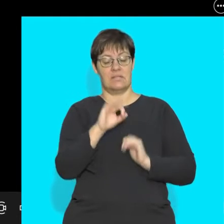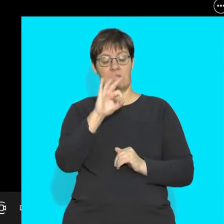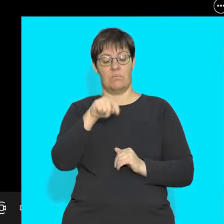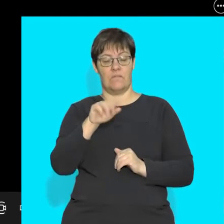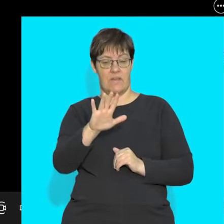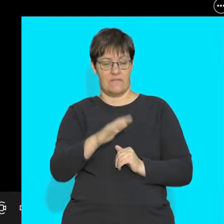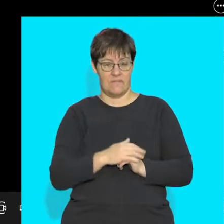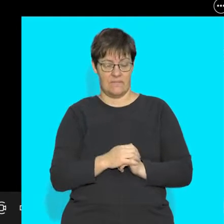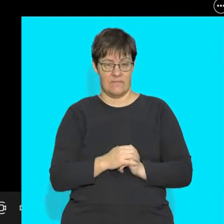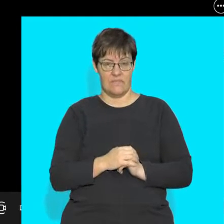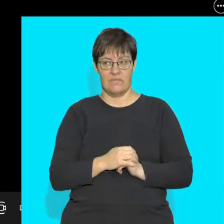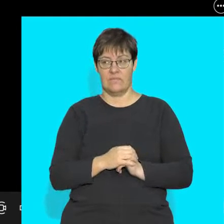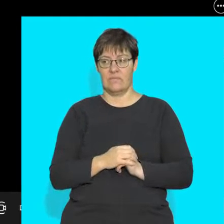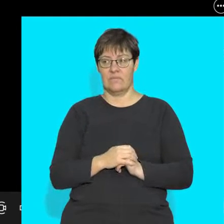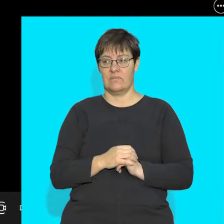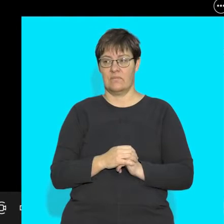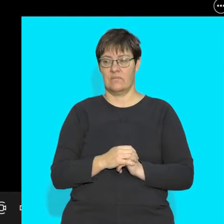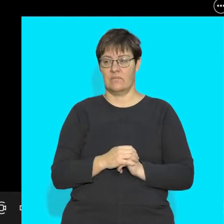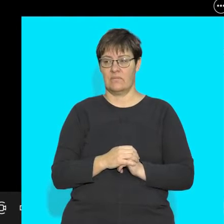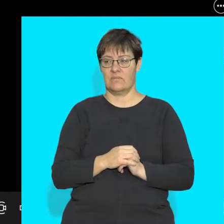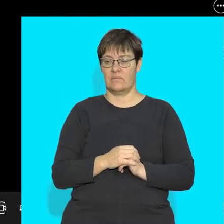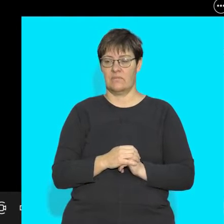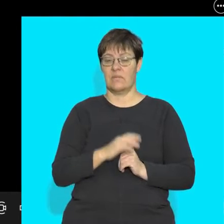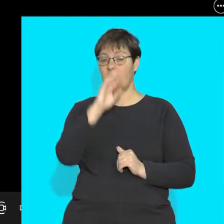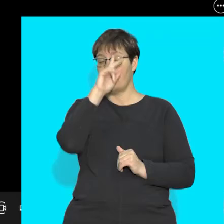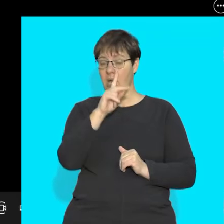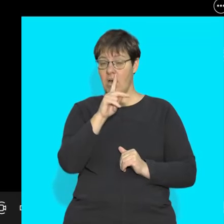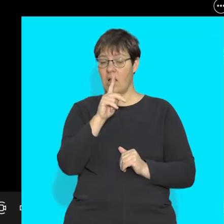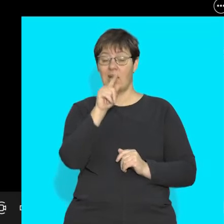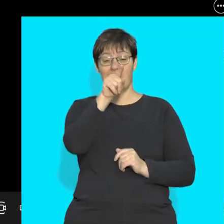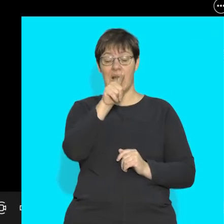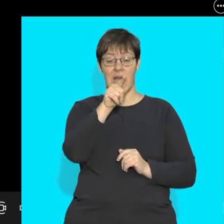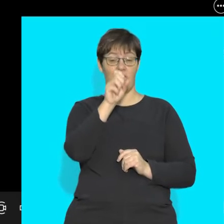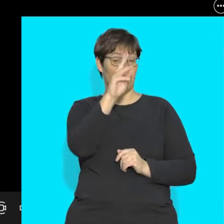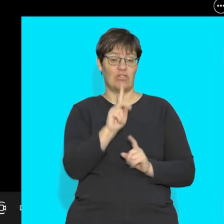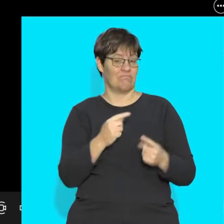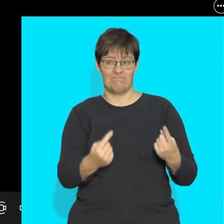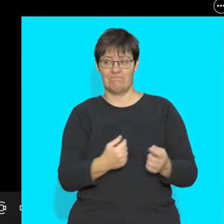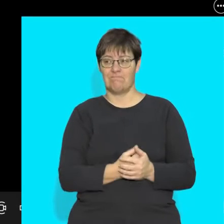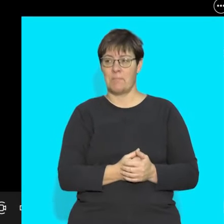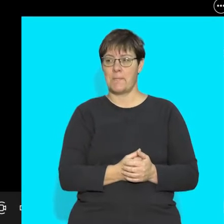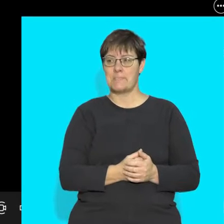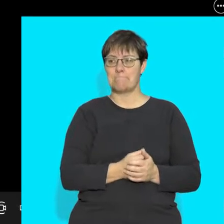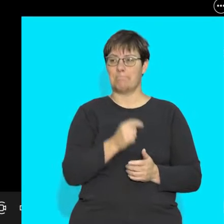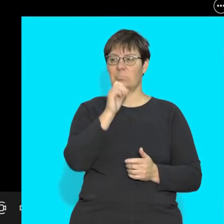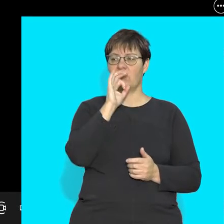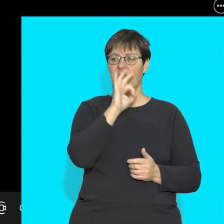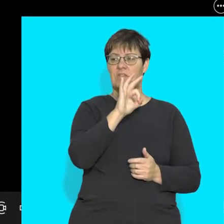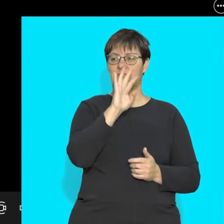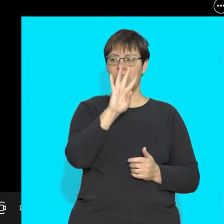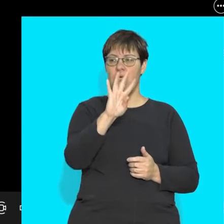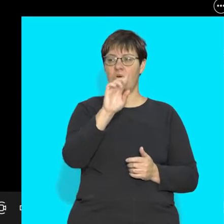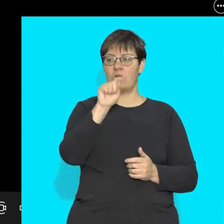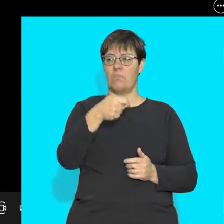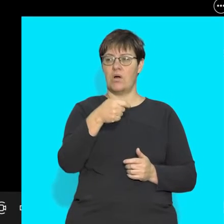3.5. Oh, and remember, we can't leave it as a fraction. So that gives me